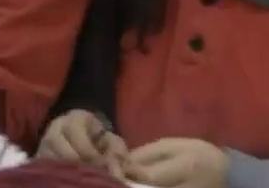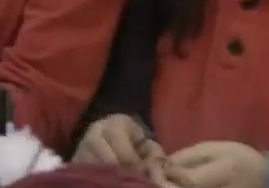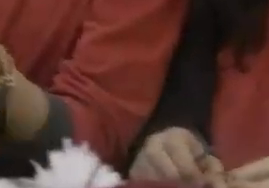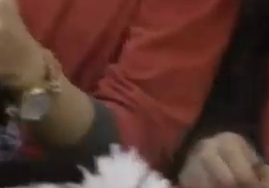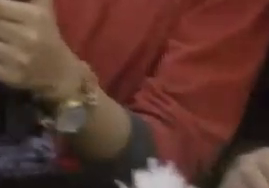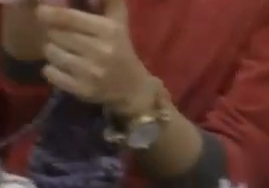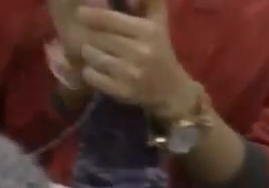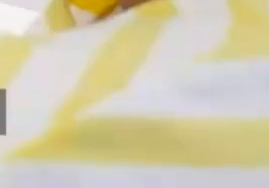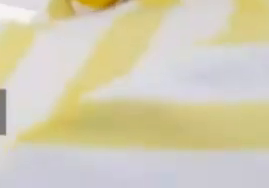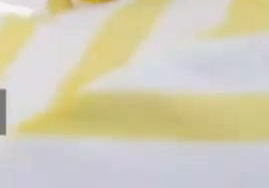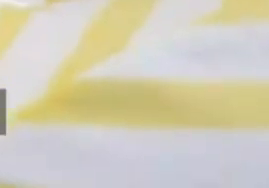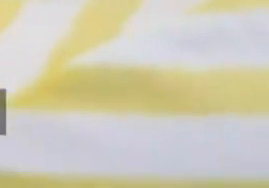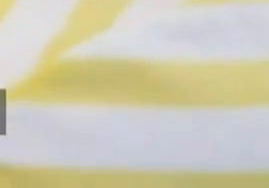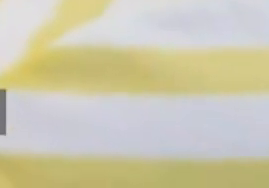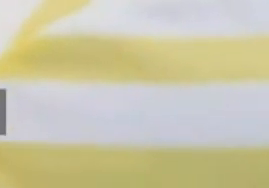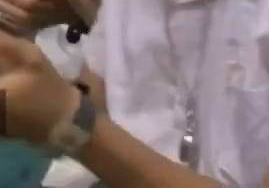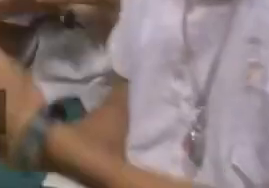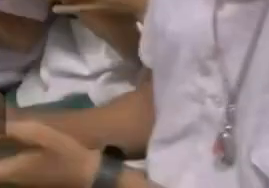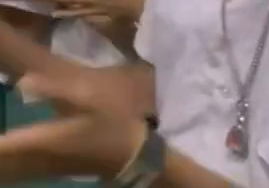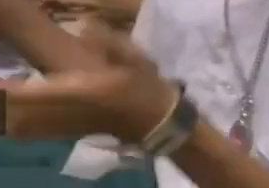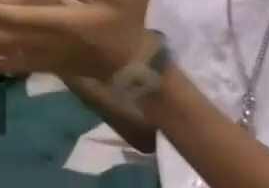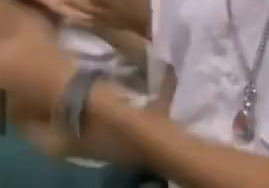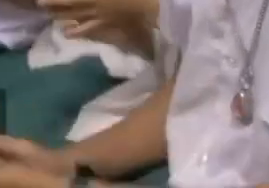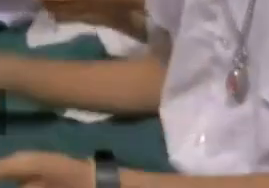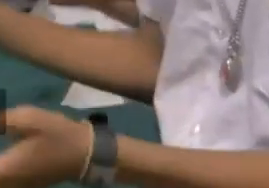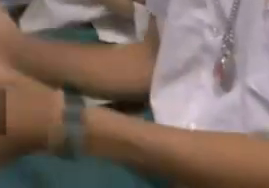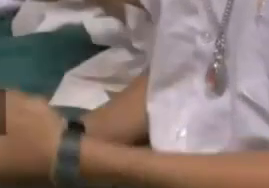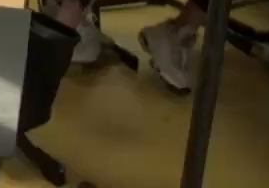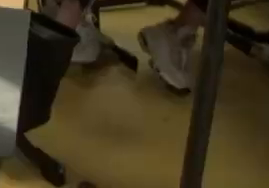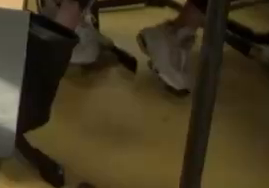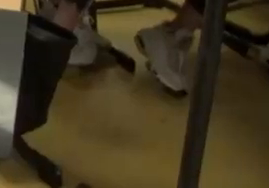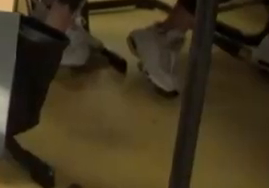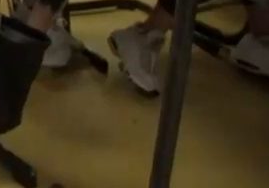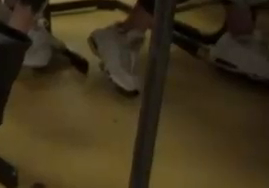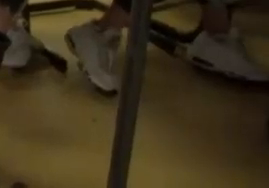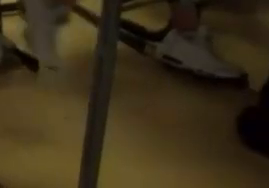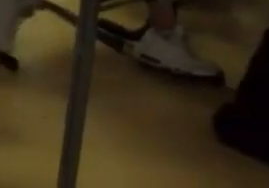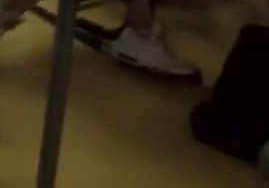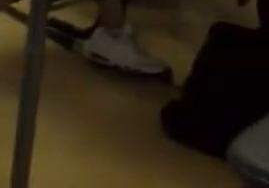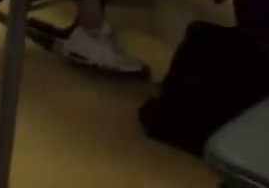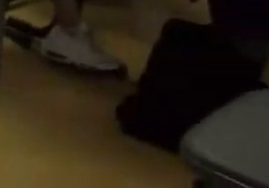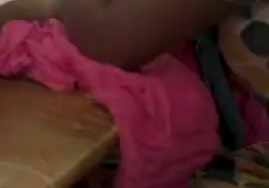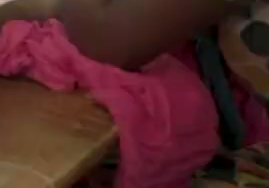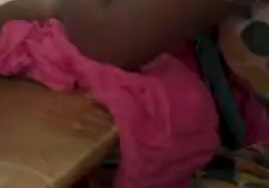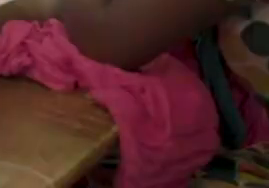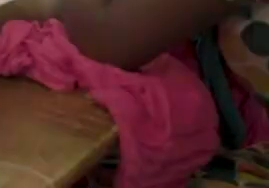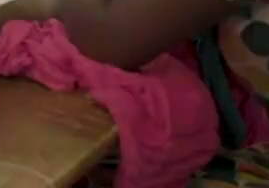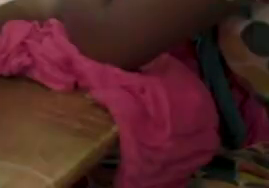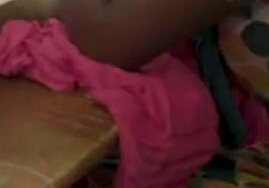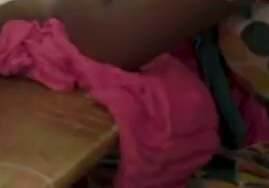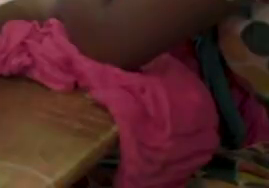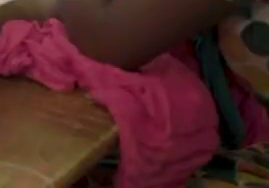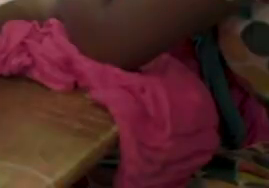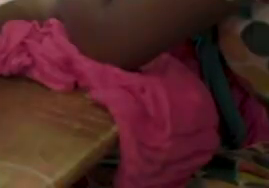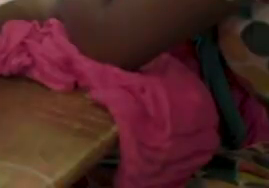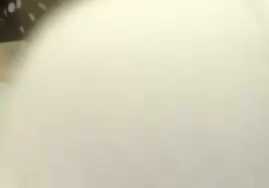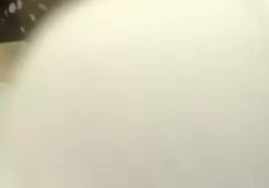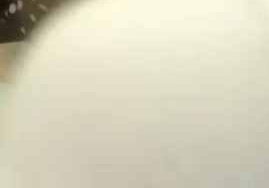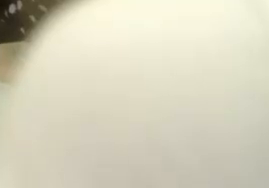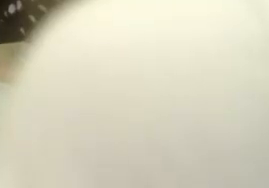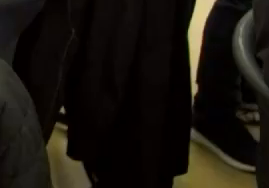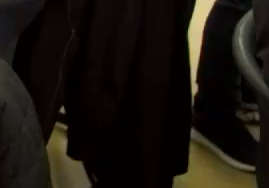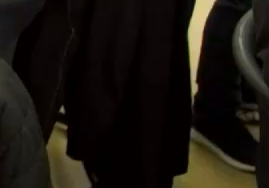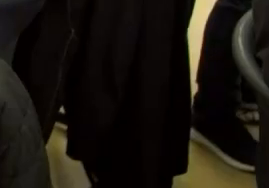all really does mean all in every classroom. To achieve true inclusion, we will need to place